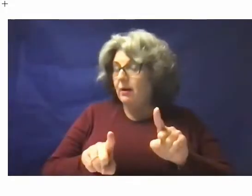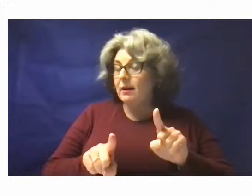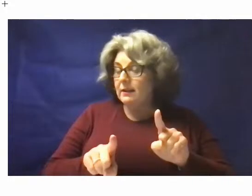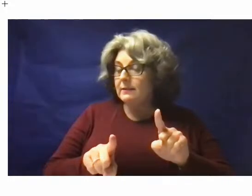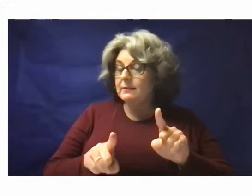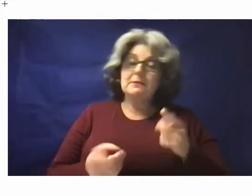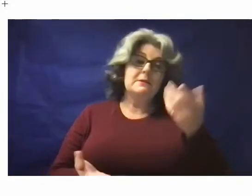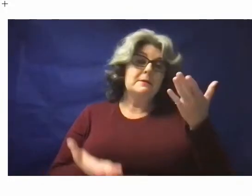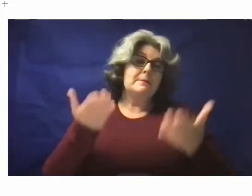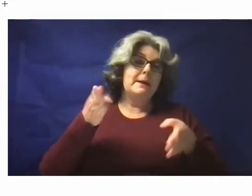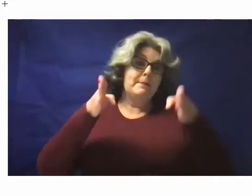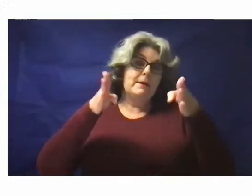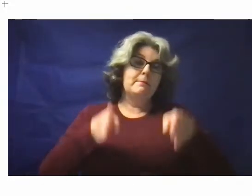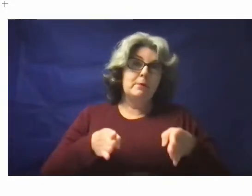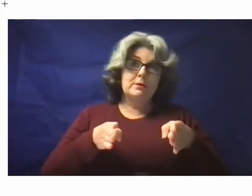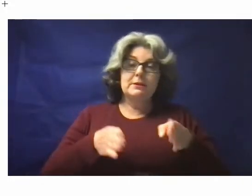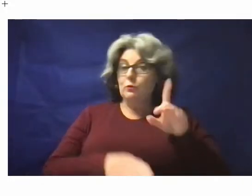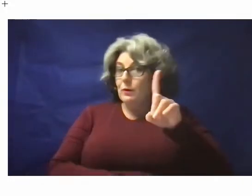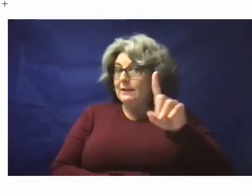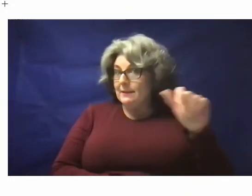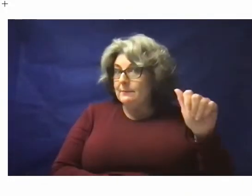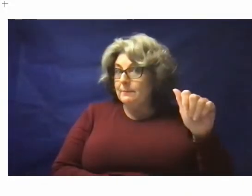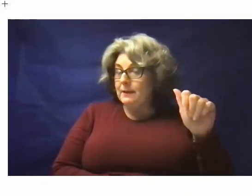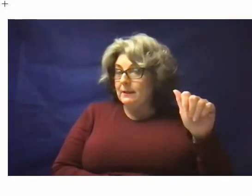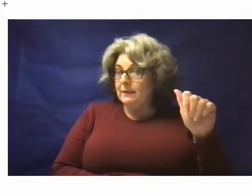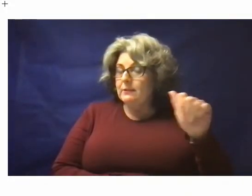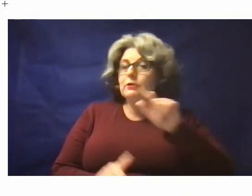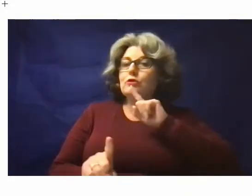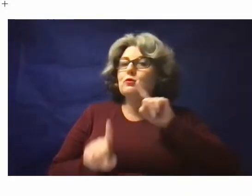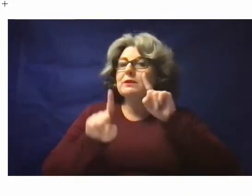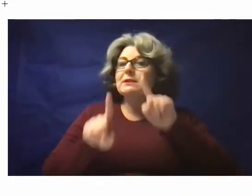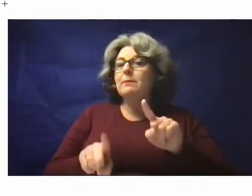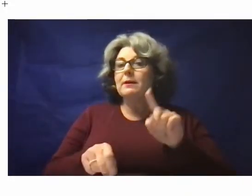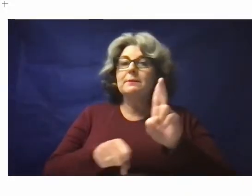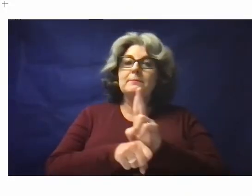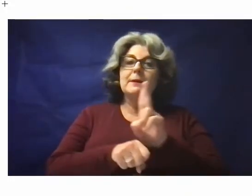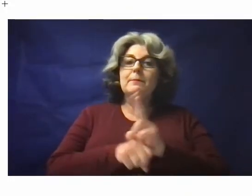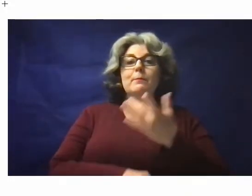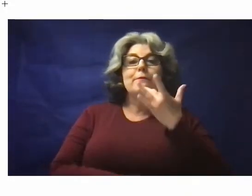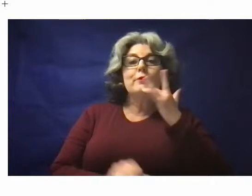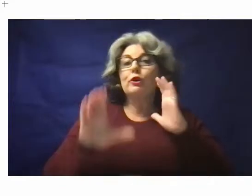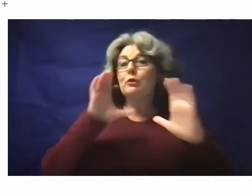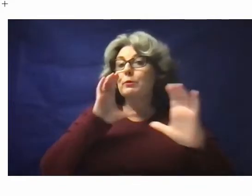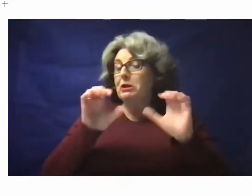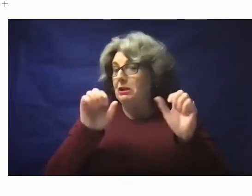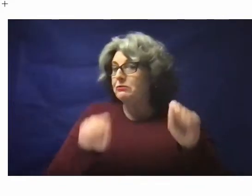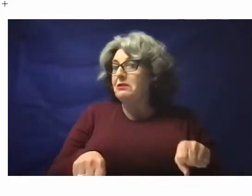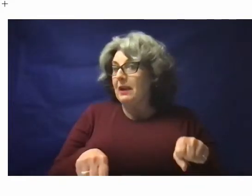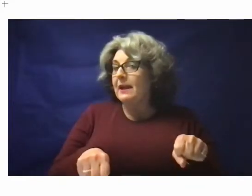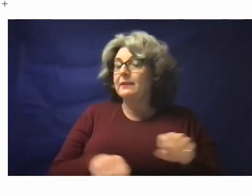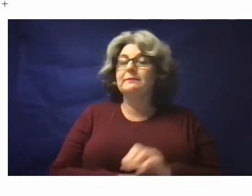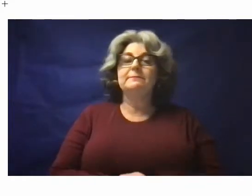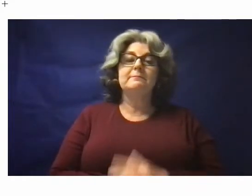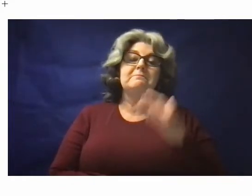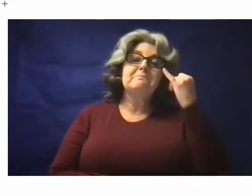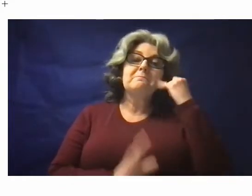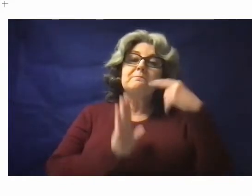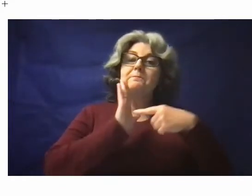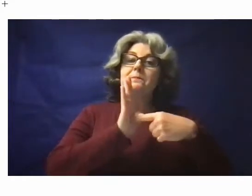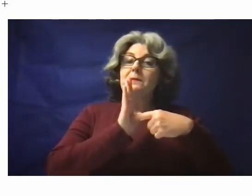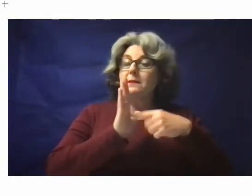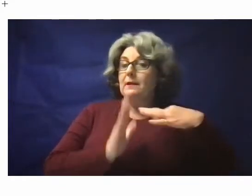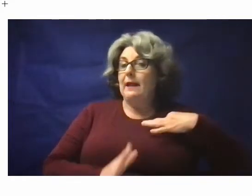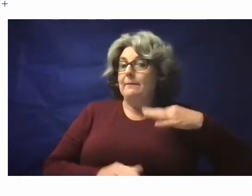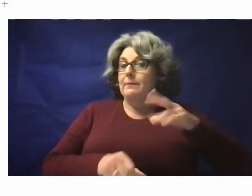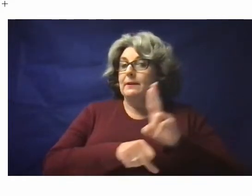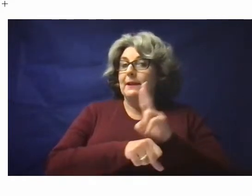allow individuals with disabilities to give responses using their preferred communication mode. For example, the applicant can use a